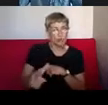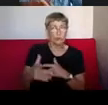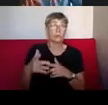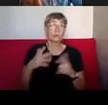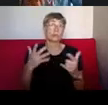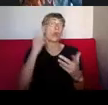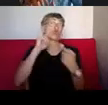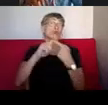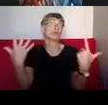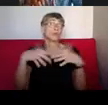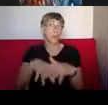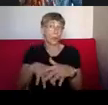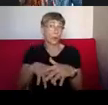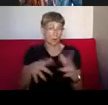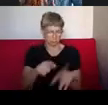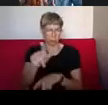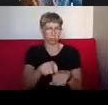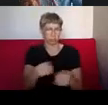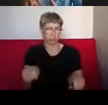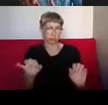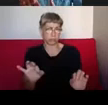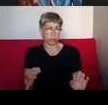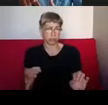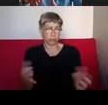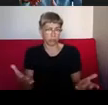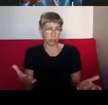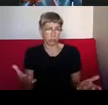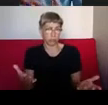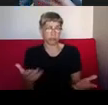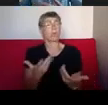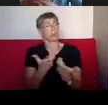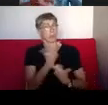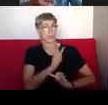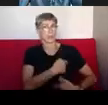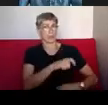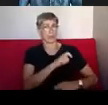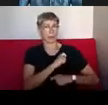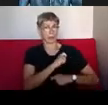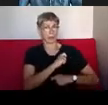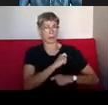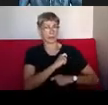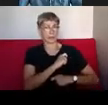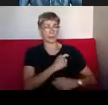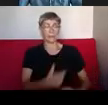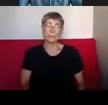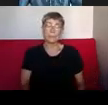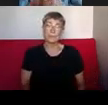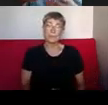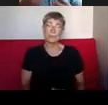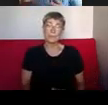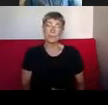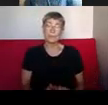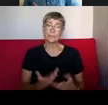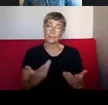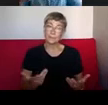disability had in all the stakeholders involved. This means that we want to show the benefit,